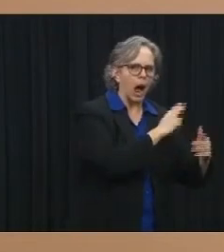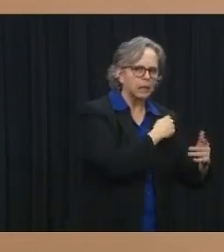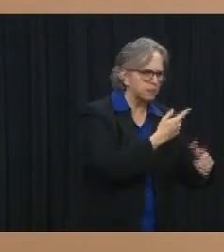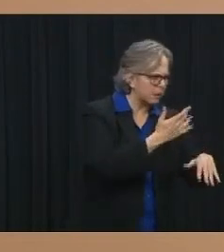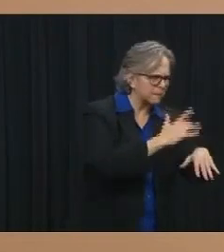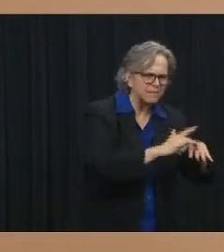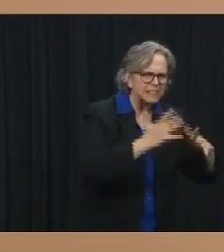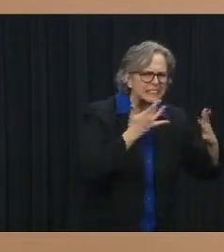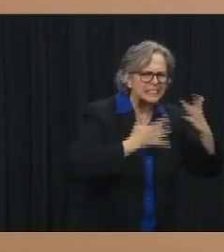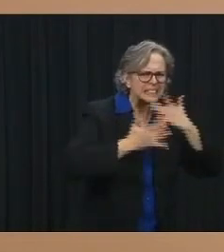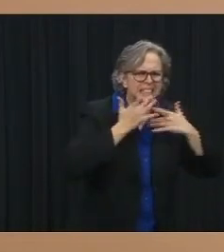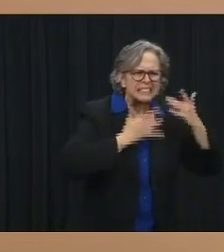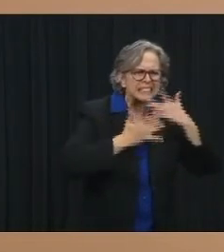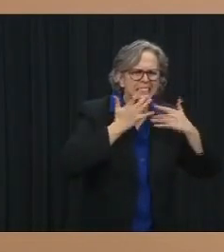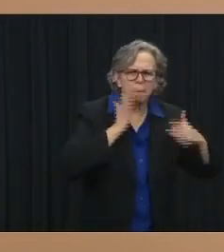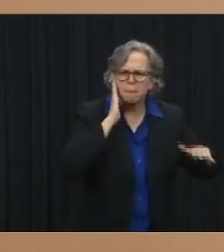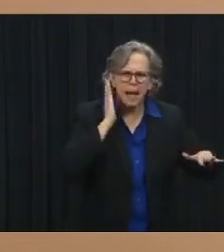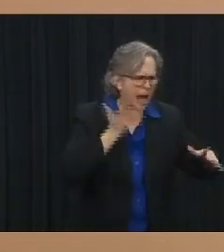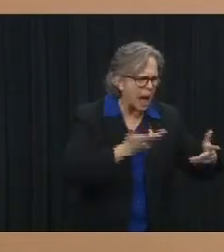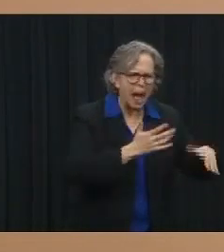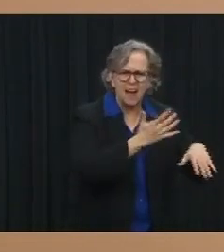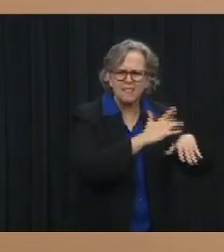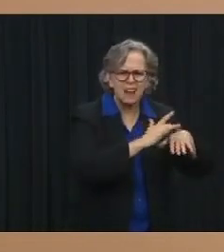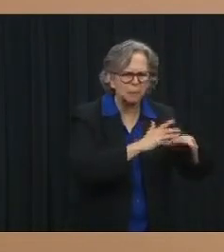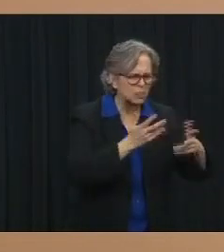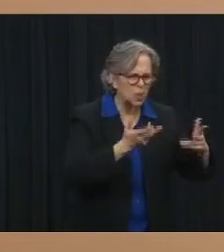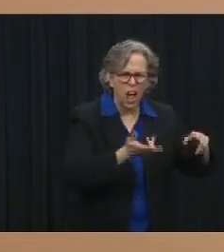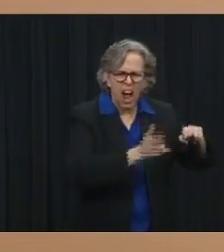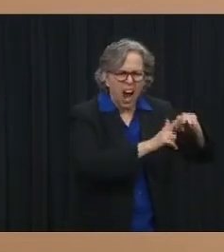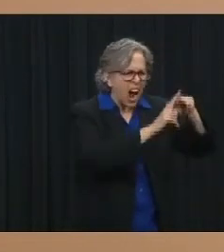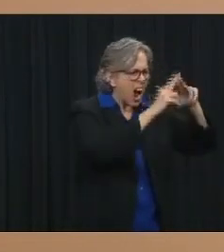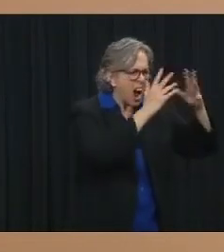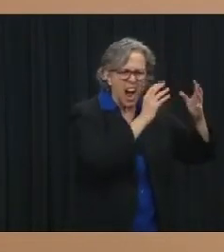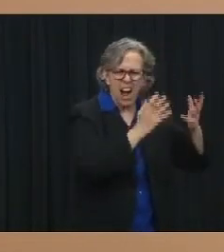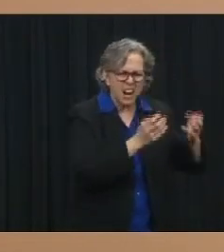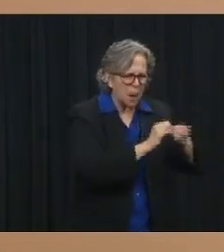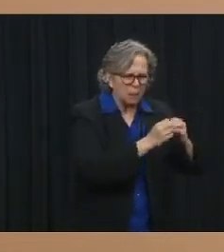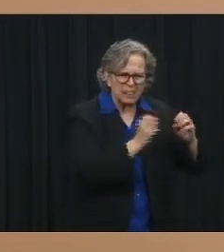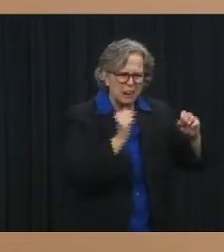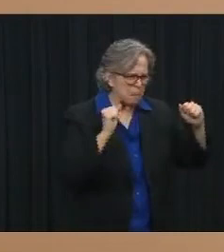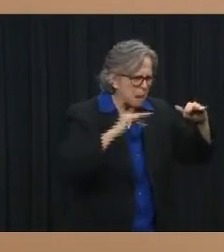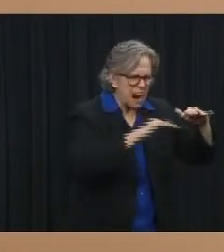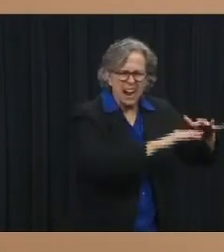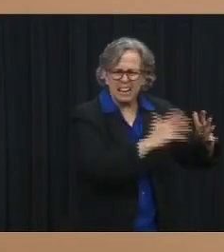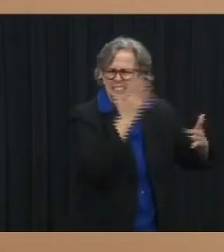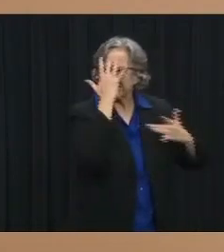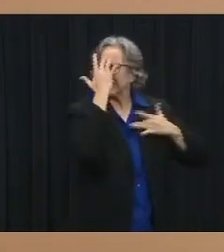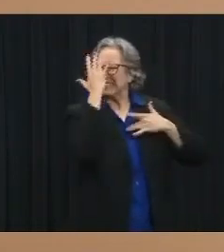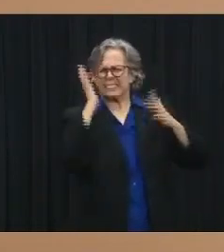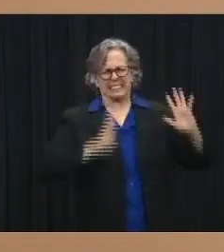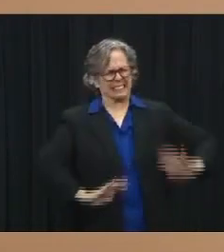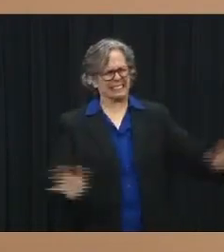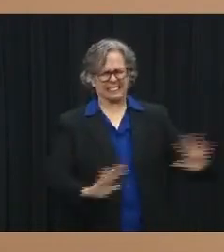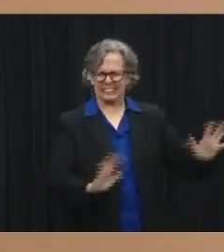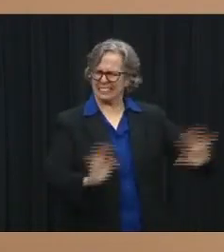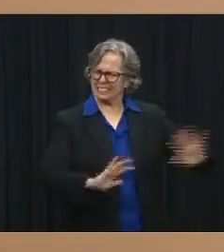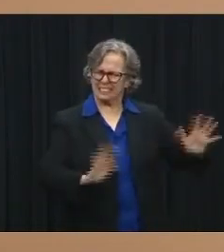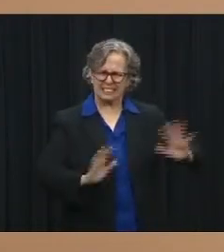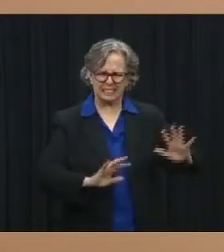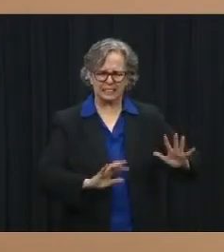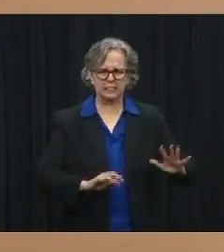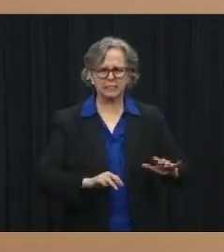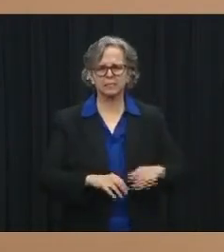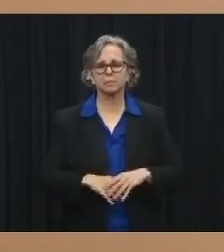and we are working tirelessly on getting supplies to our hospitals, getting new personnel out of retirement, med students, and building